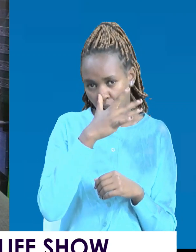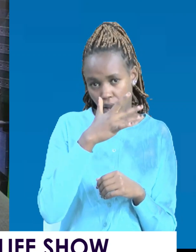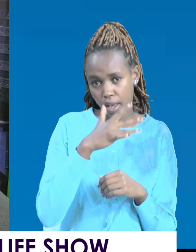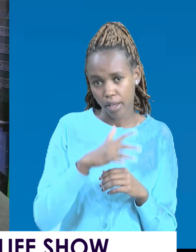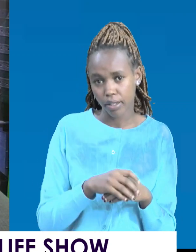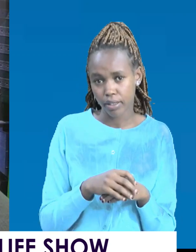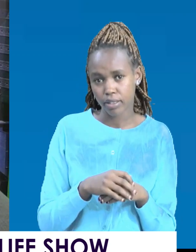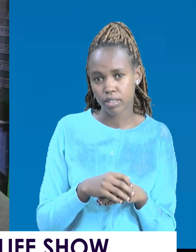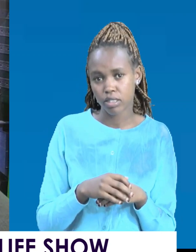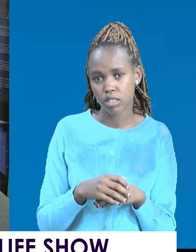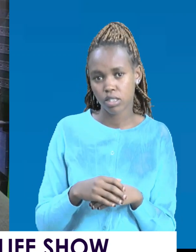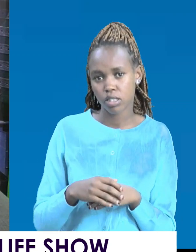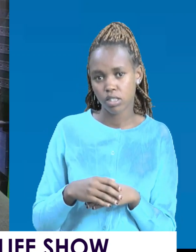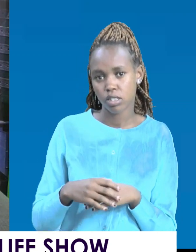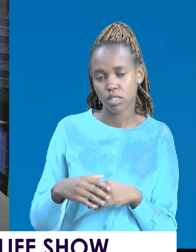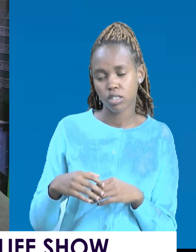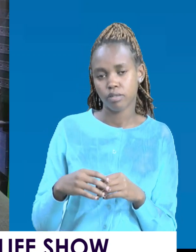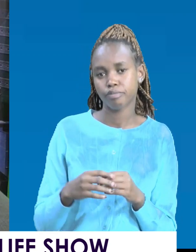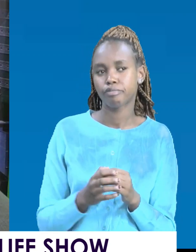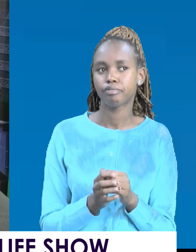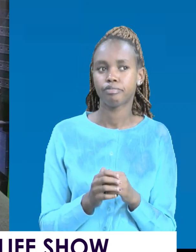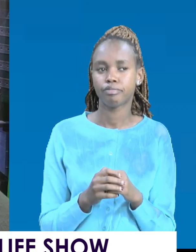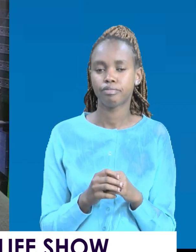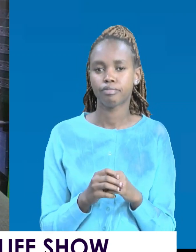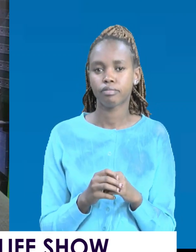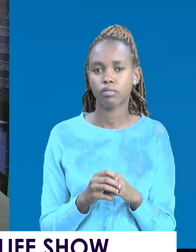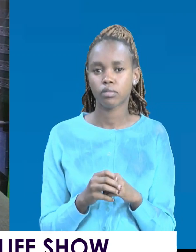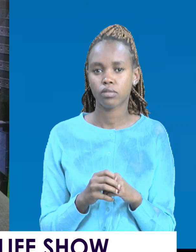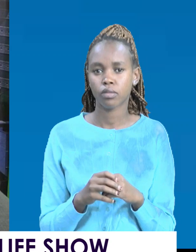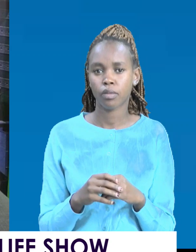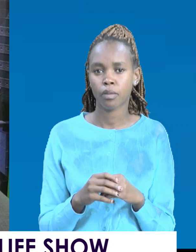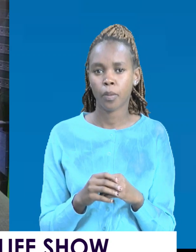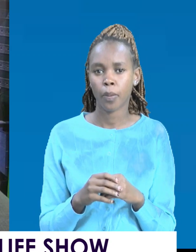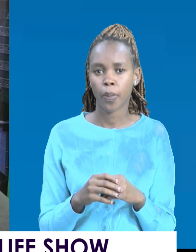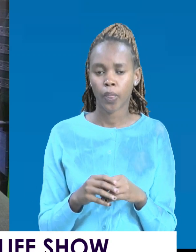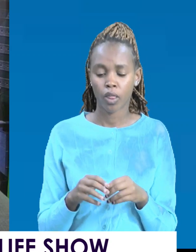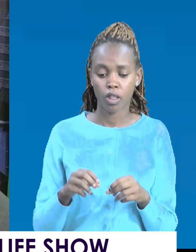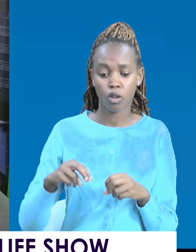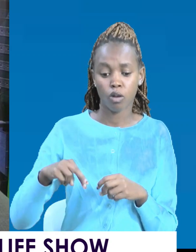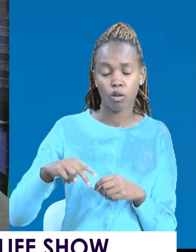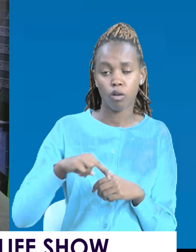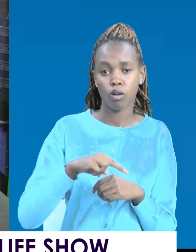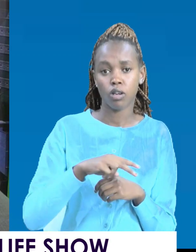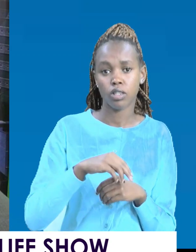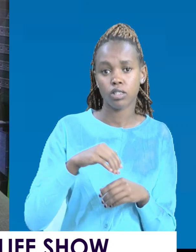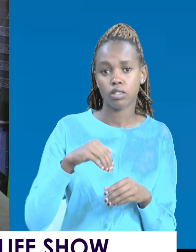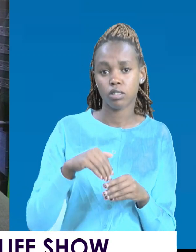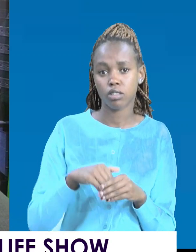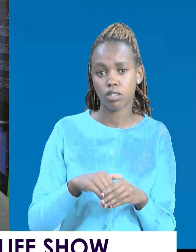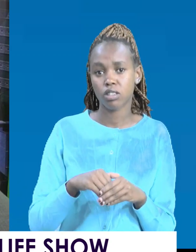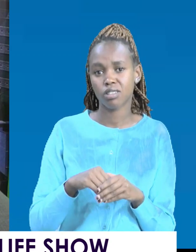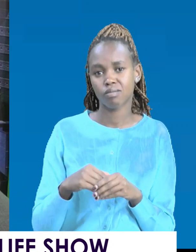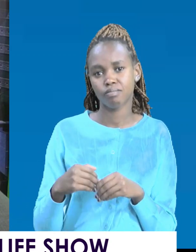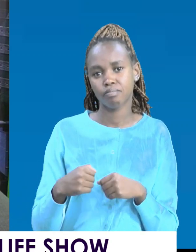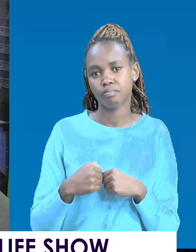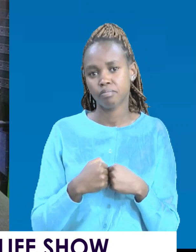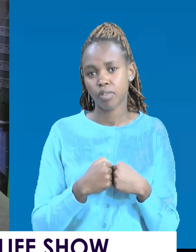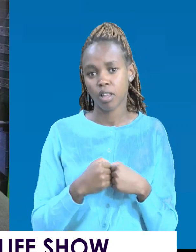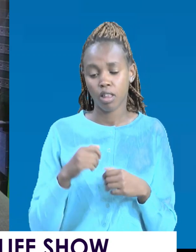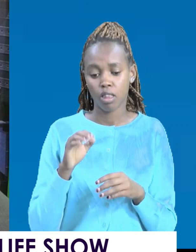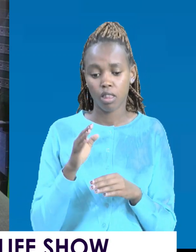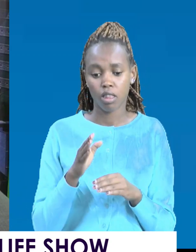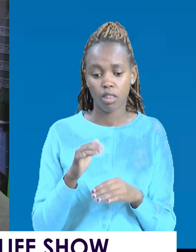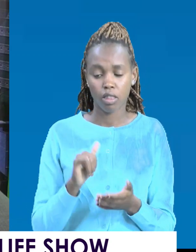grass is greener on the other side. Therefore, you start walking in instability. Just in case that is your